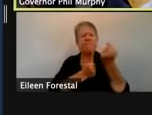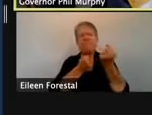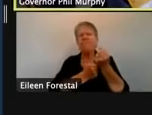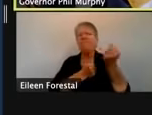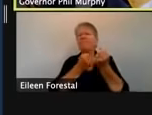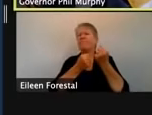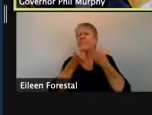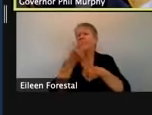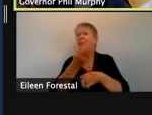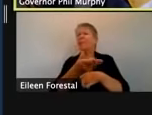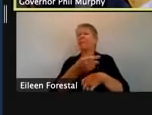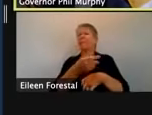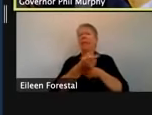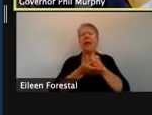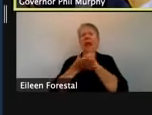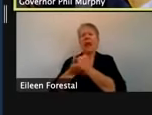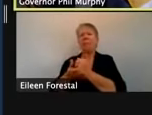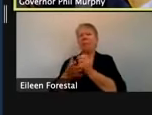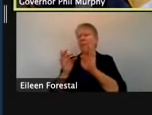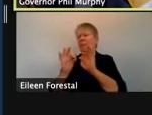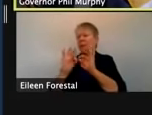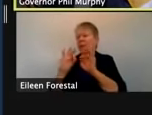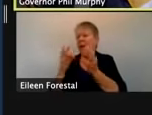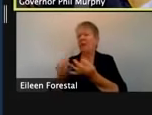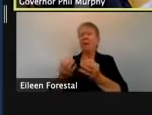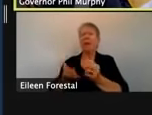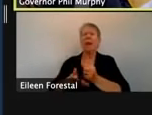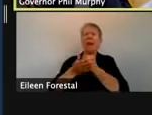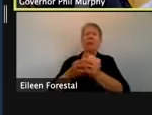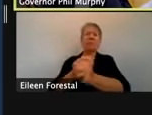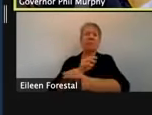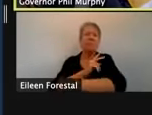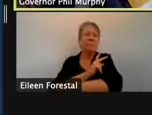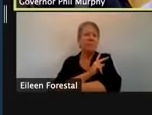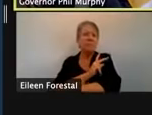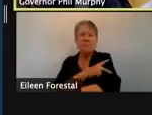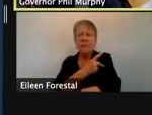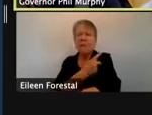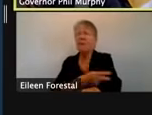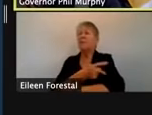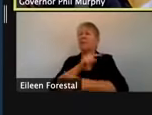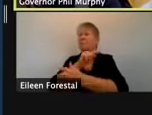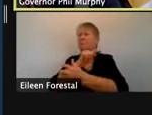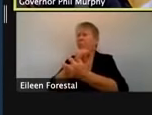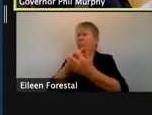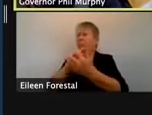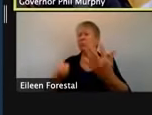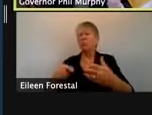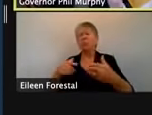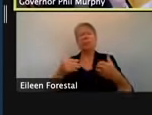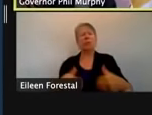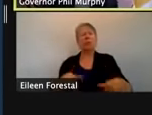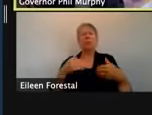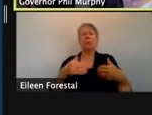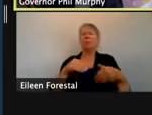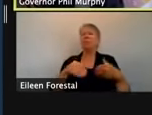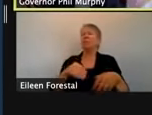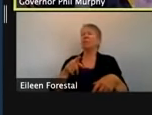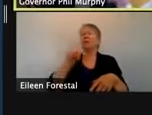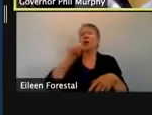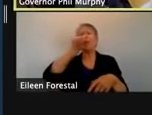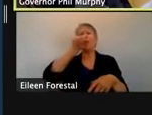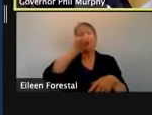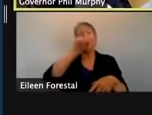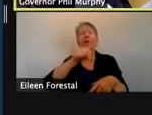and students. They'll all remember him as a man who loved both a good joke and a good argument, who found joy in art